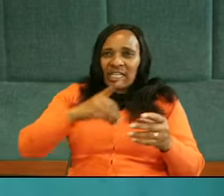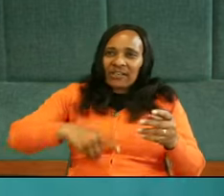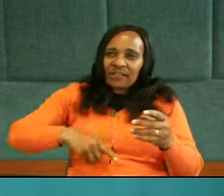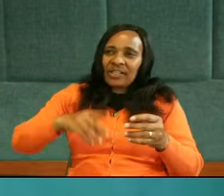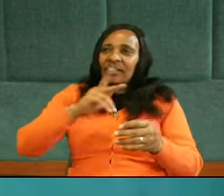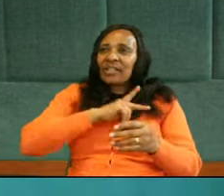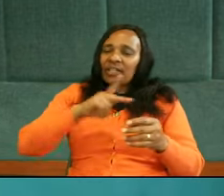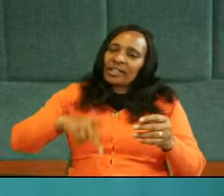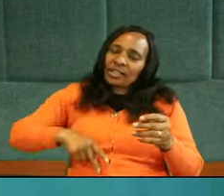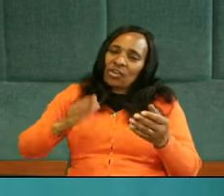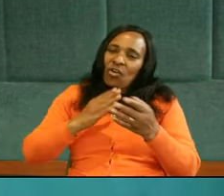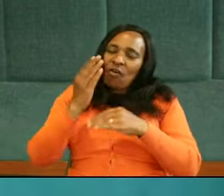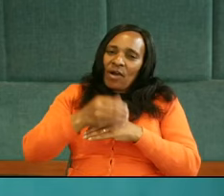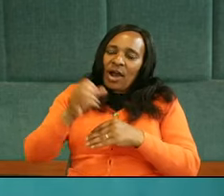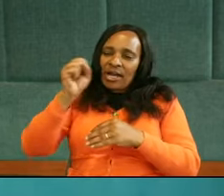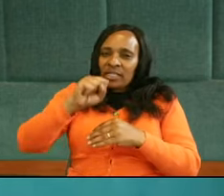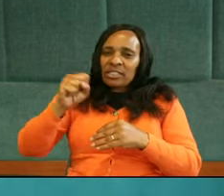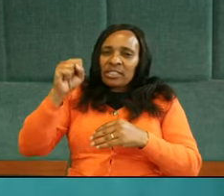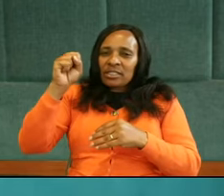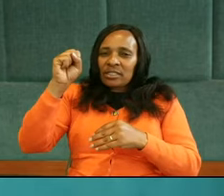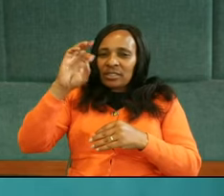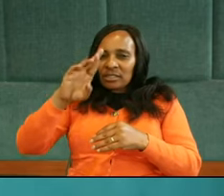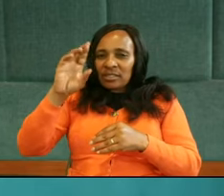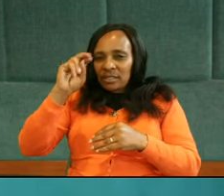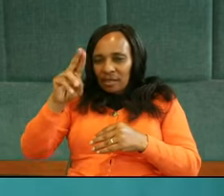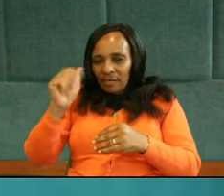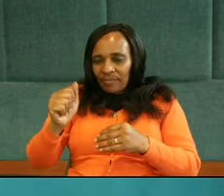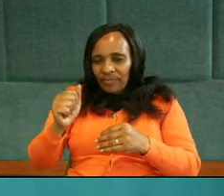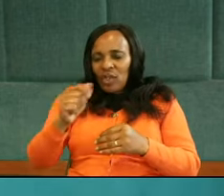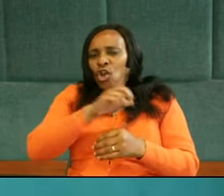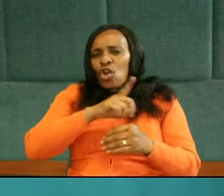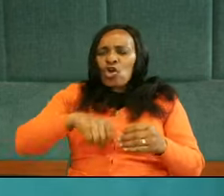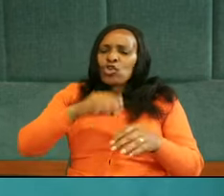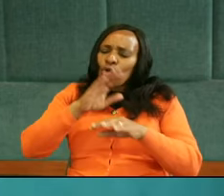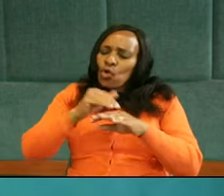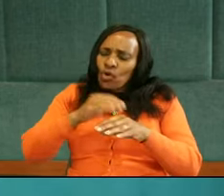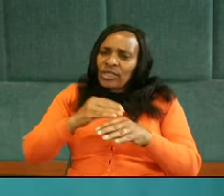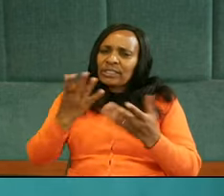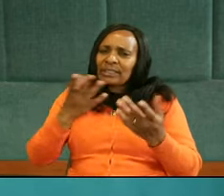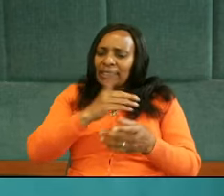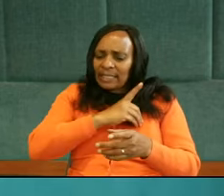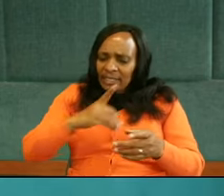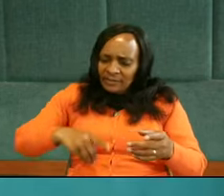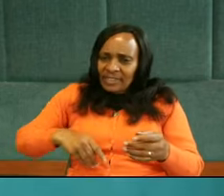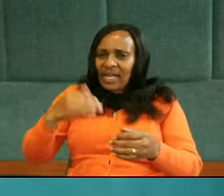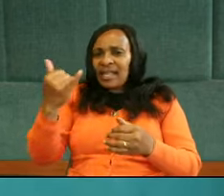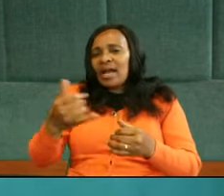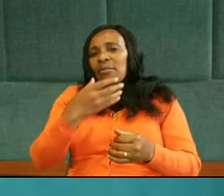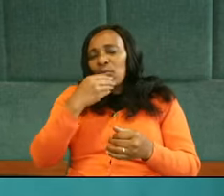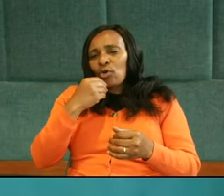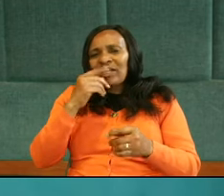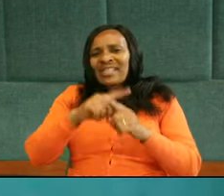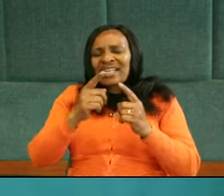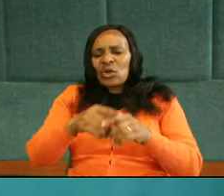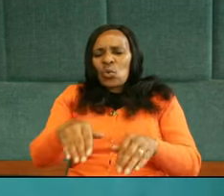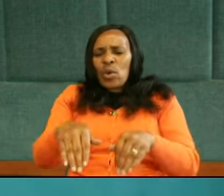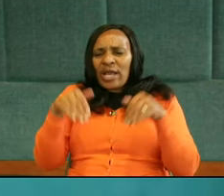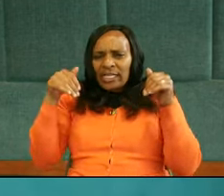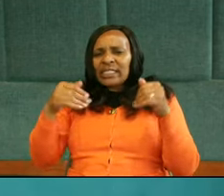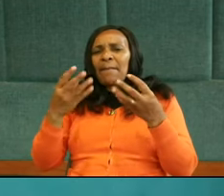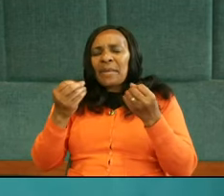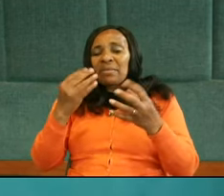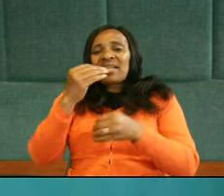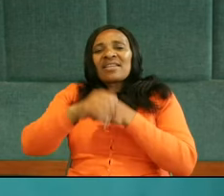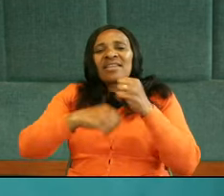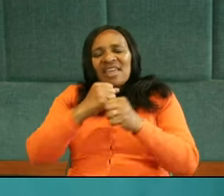Mm-hmm. So David was called by God as a young boy to become Israel's king. Mm-hmm. Yet he had to wait for many years and